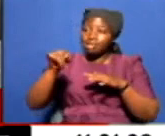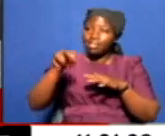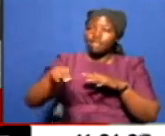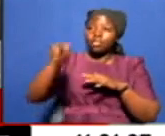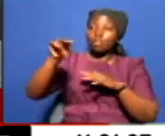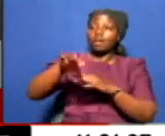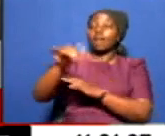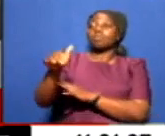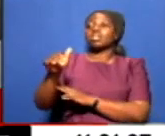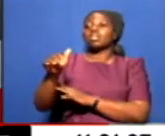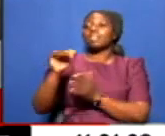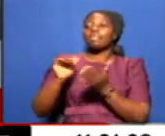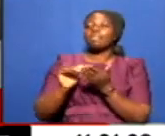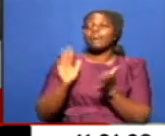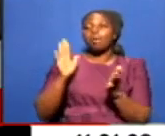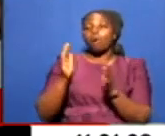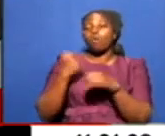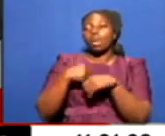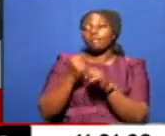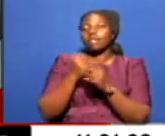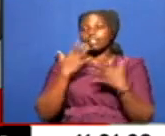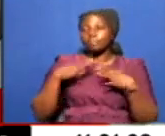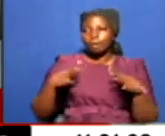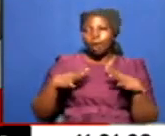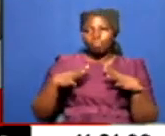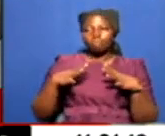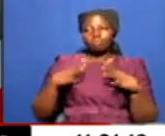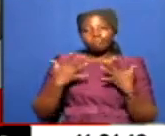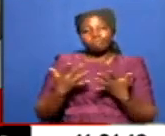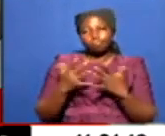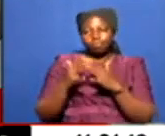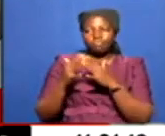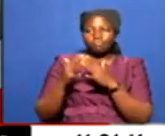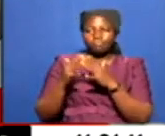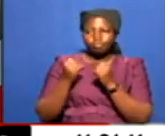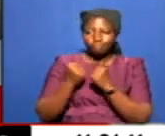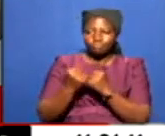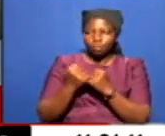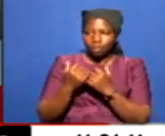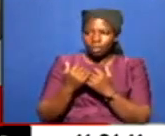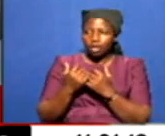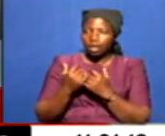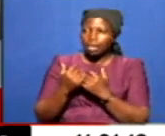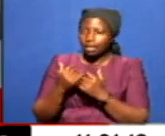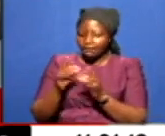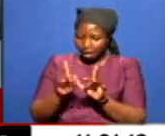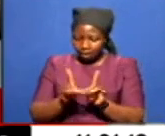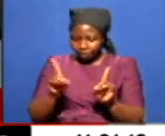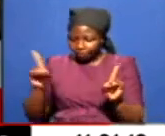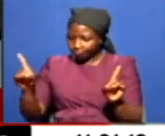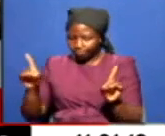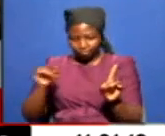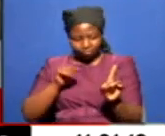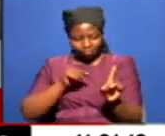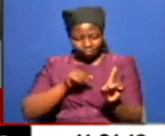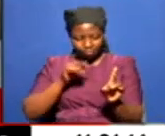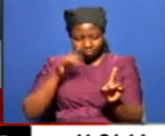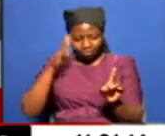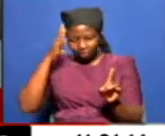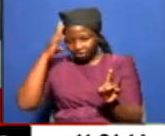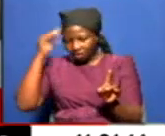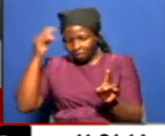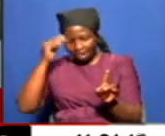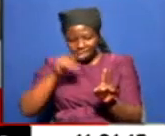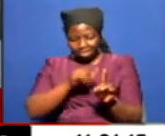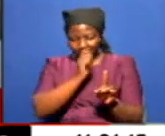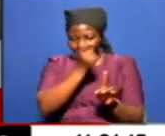create resilience. The proximity to Somalia, again, as I said, makes it easy for those who are there